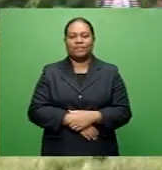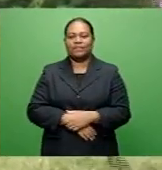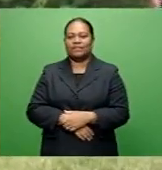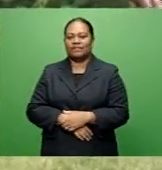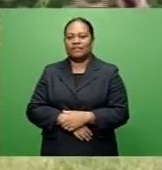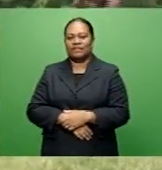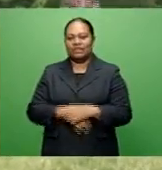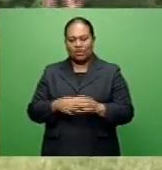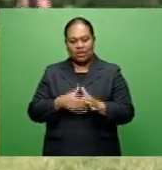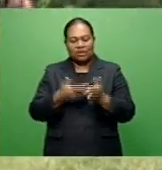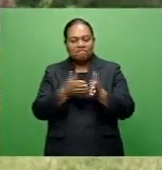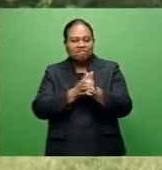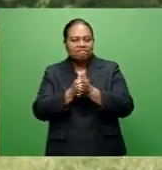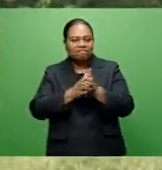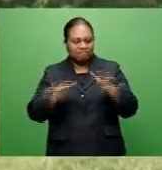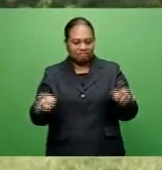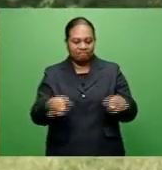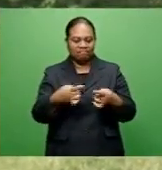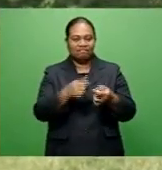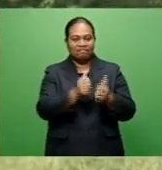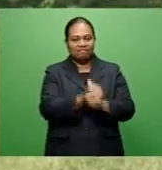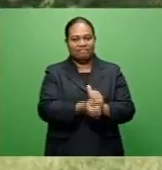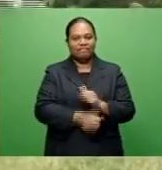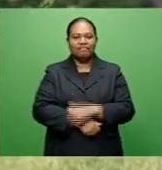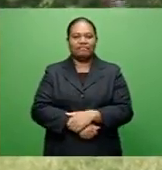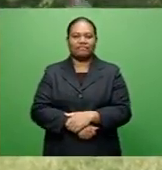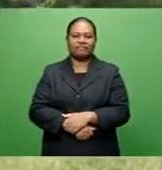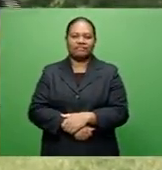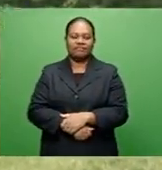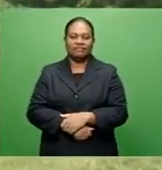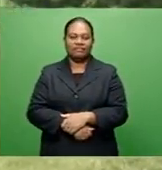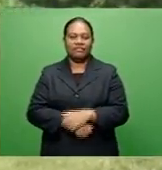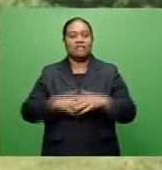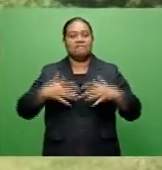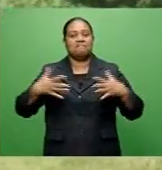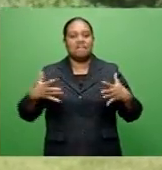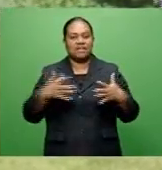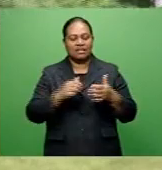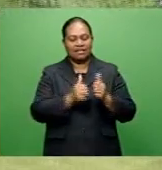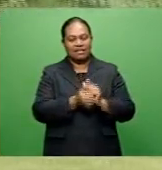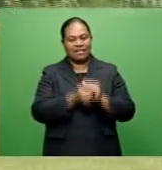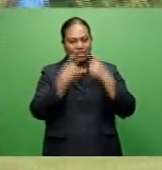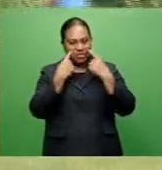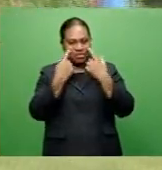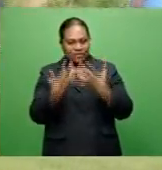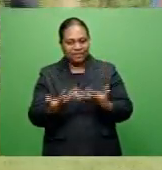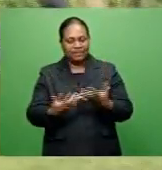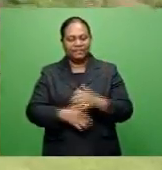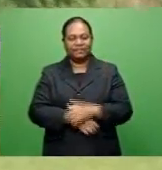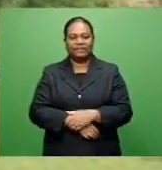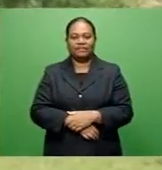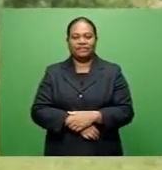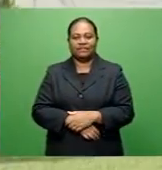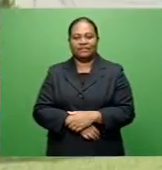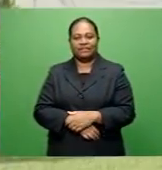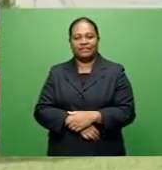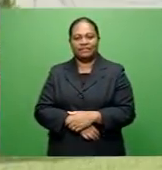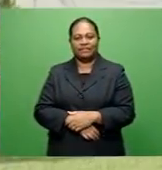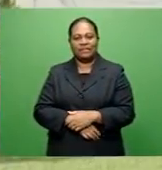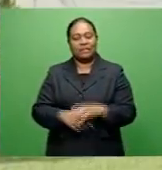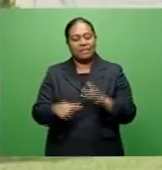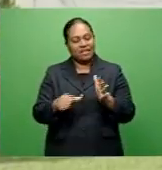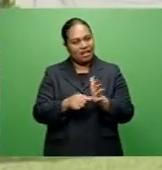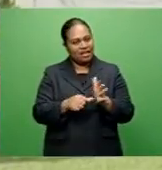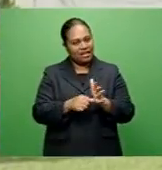tournament because it's a big tournament. Big teams will come and it will be a